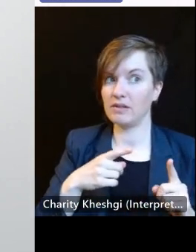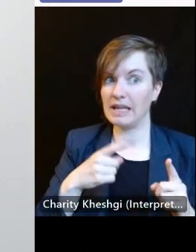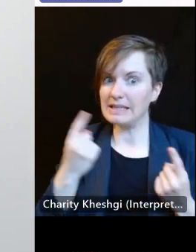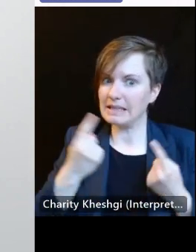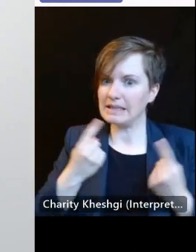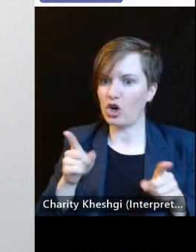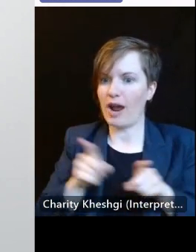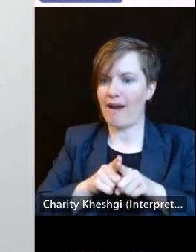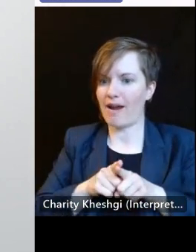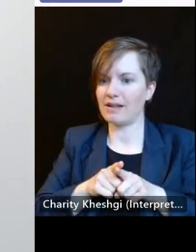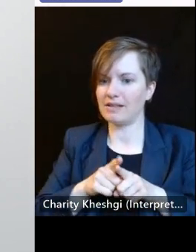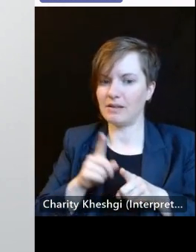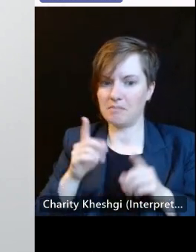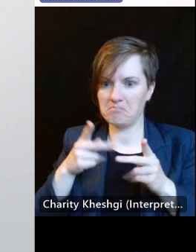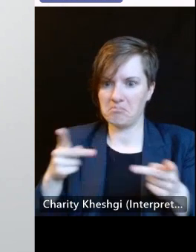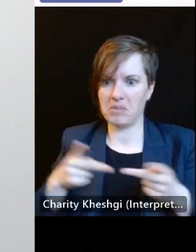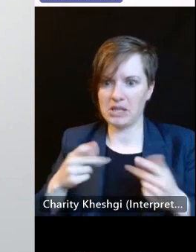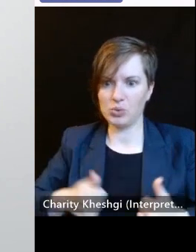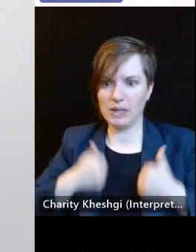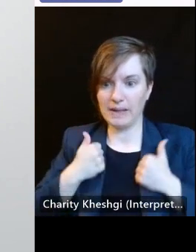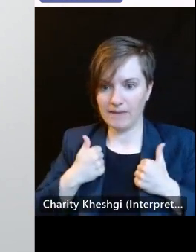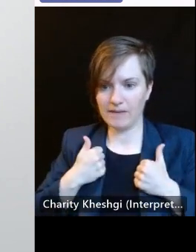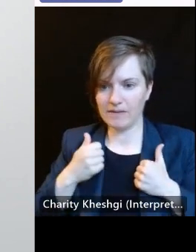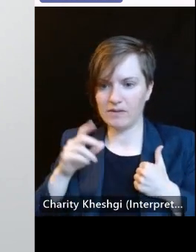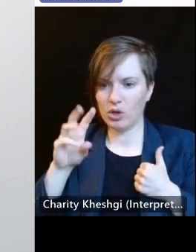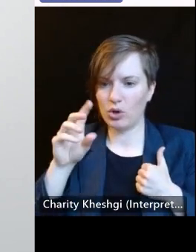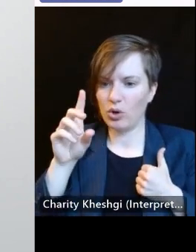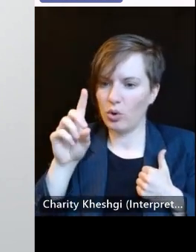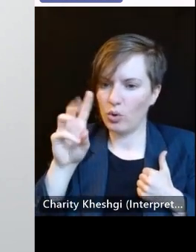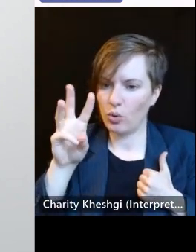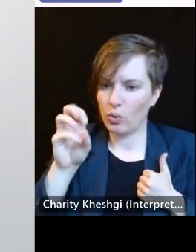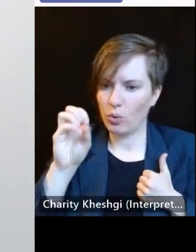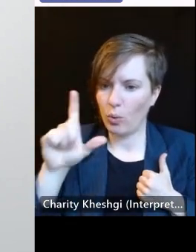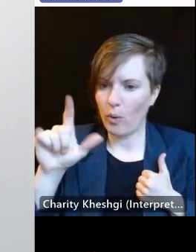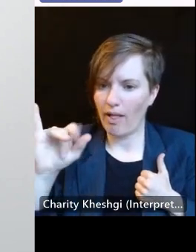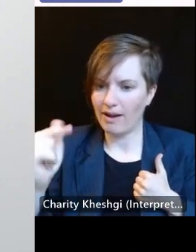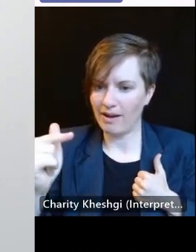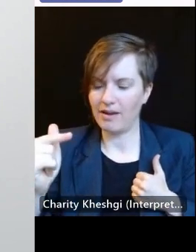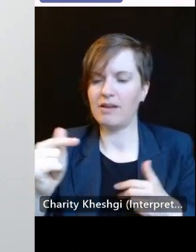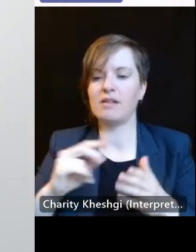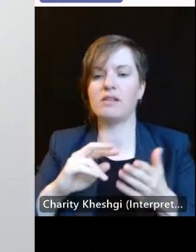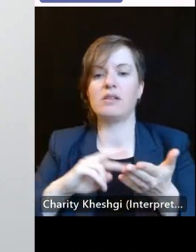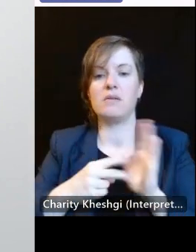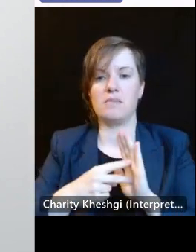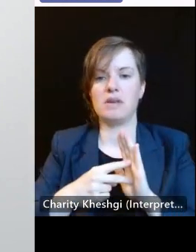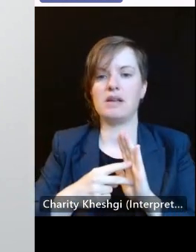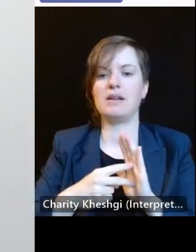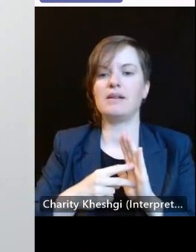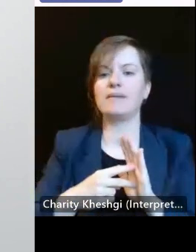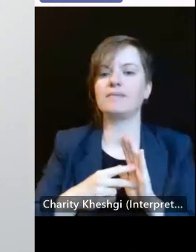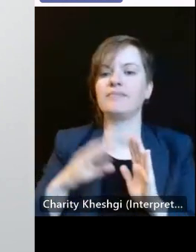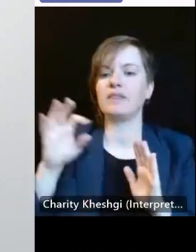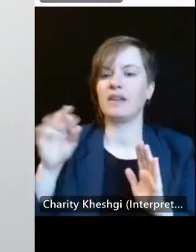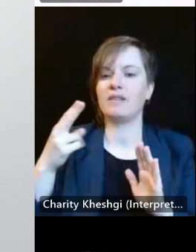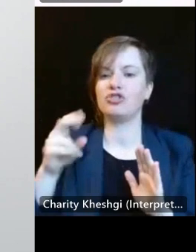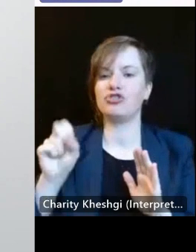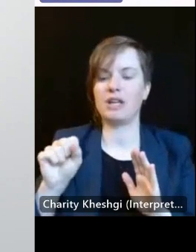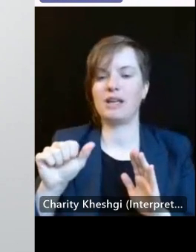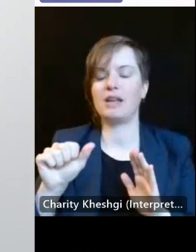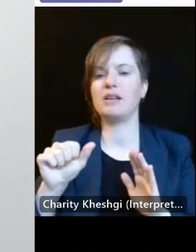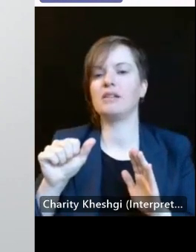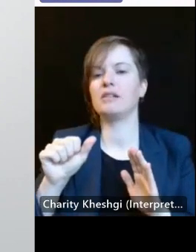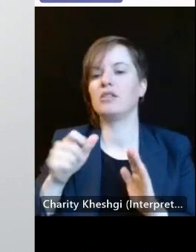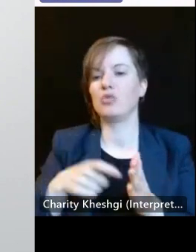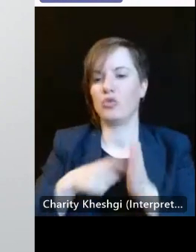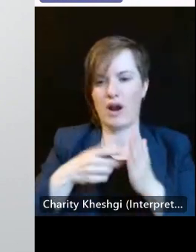now would apply and would require the allowance of the ESA, the emotional support animals. Let's